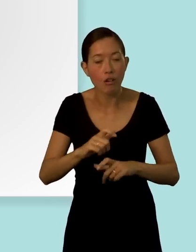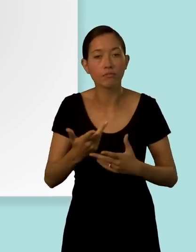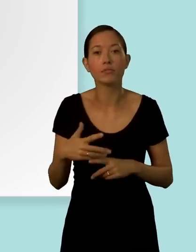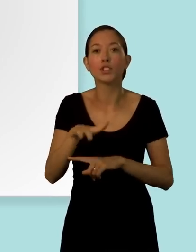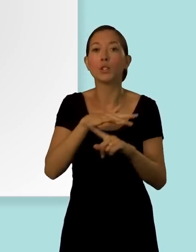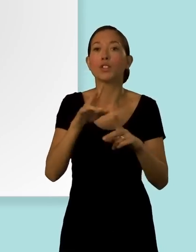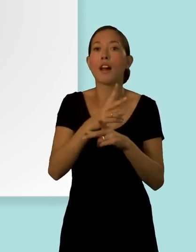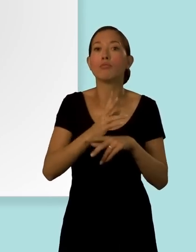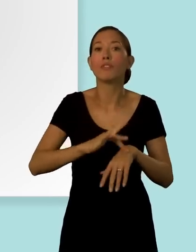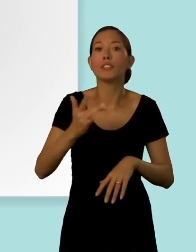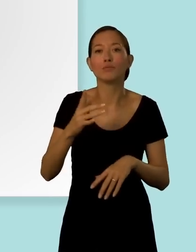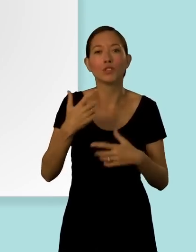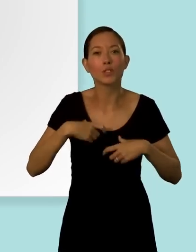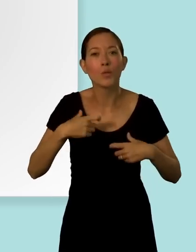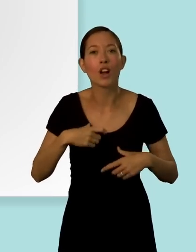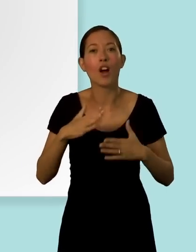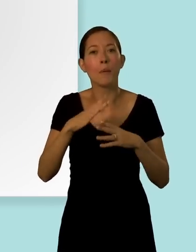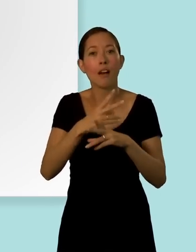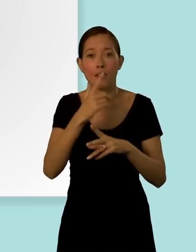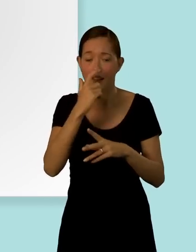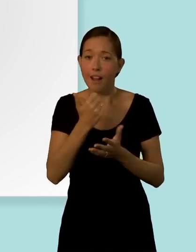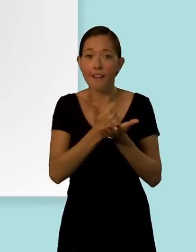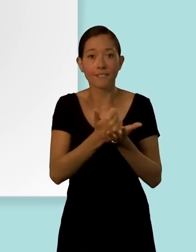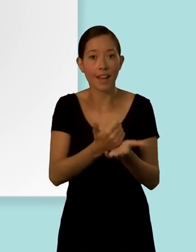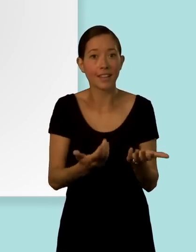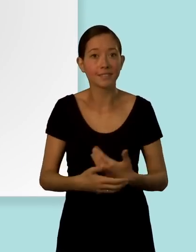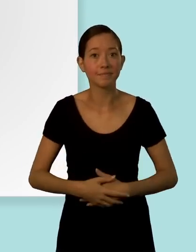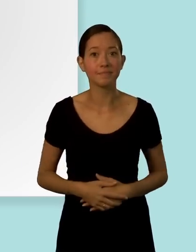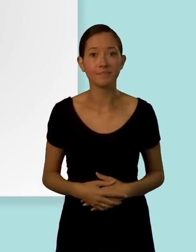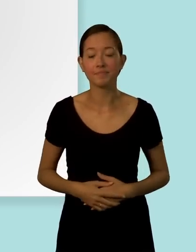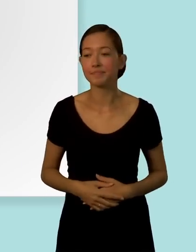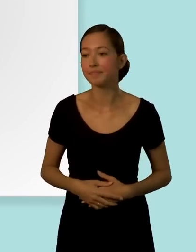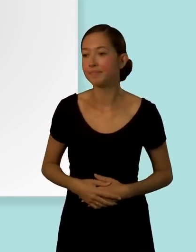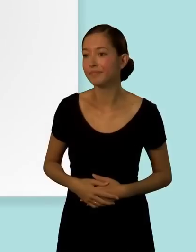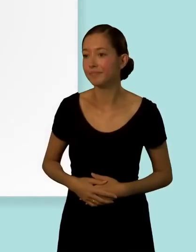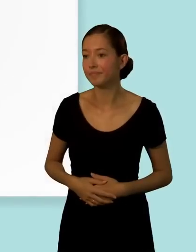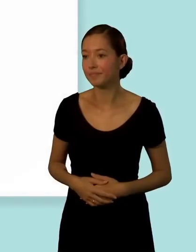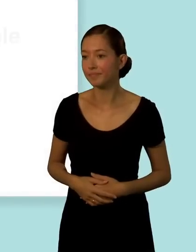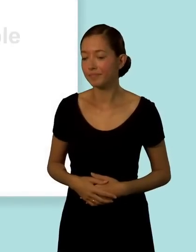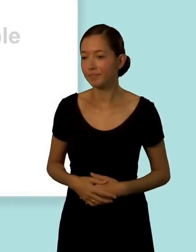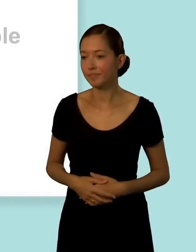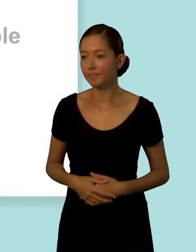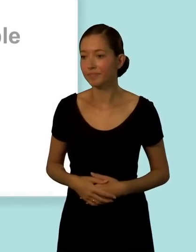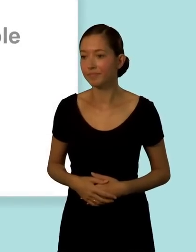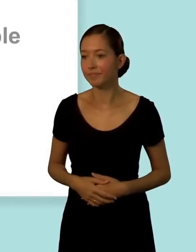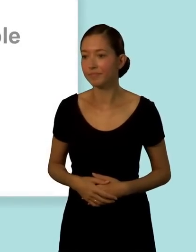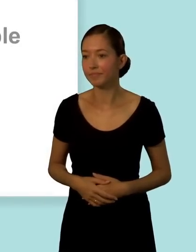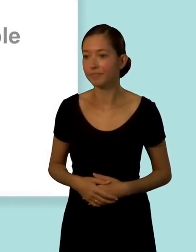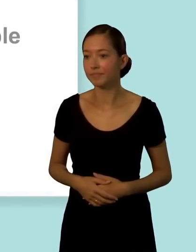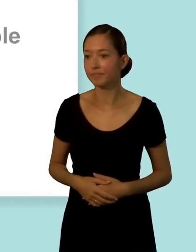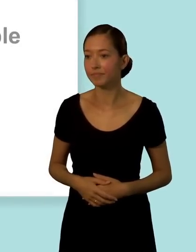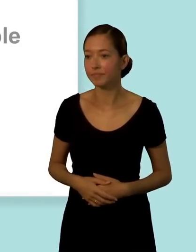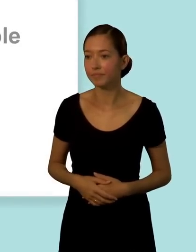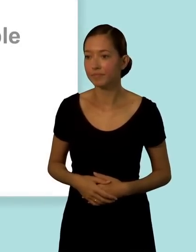everyday skills. Social care professionals such as social workers and home carers can also offer advice.